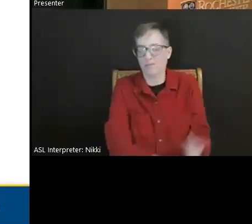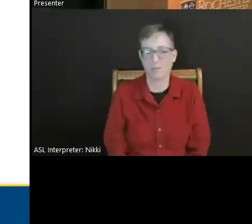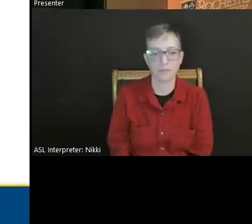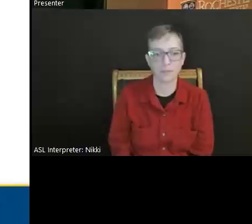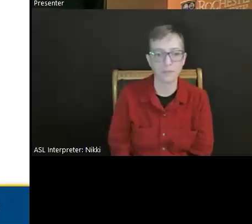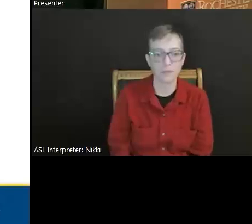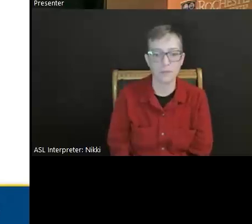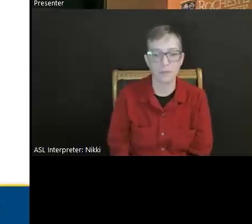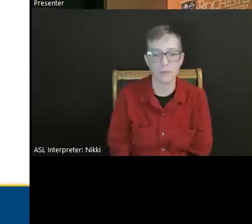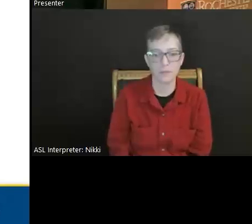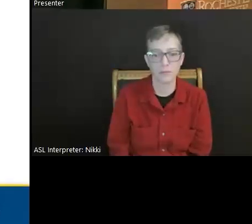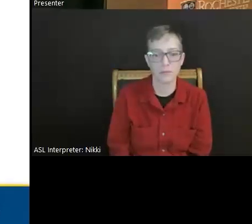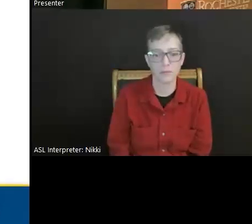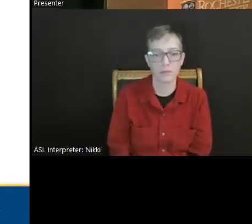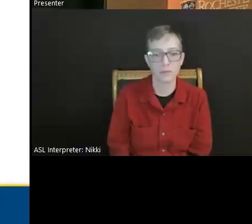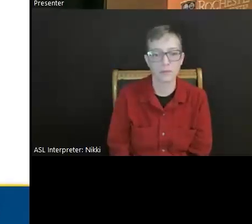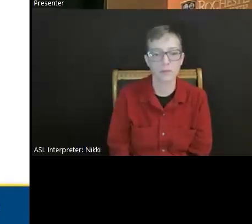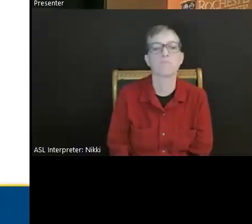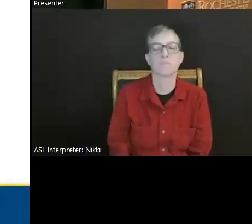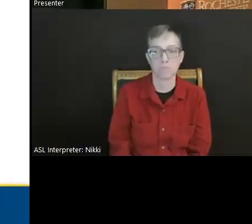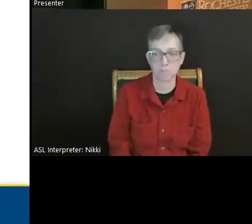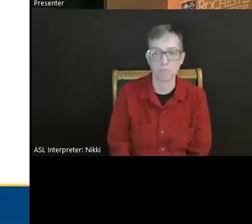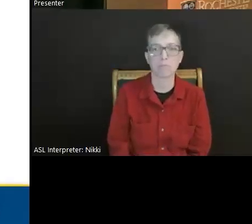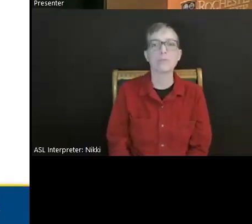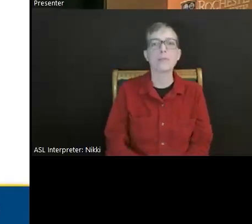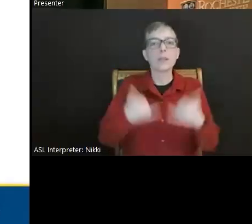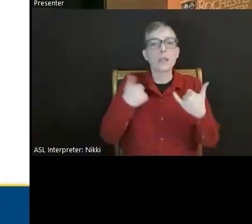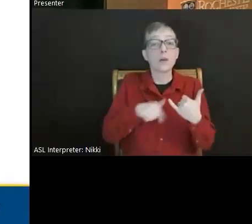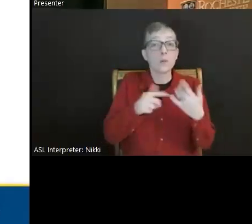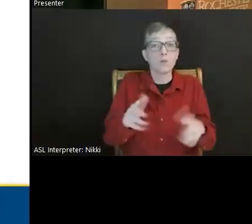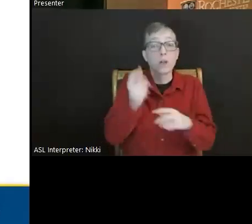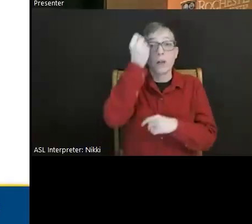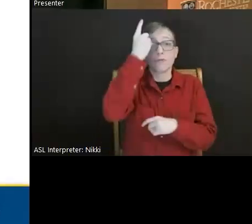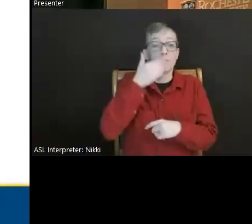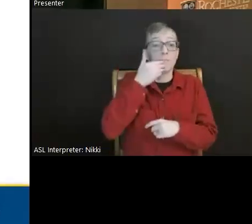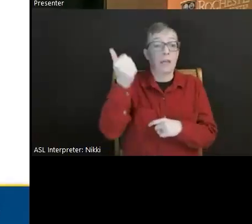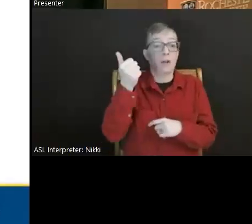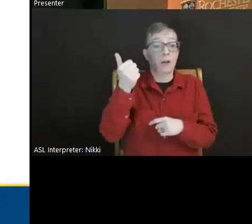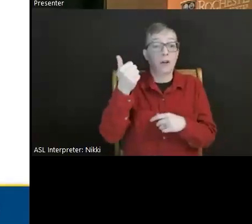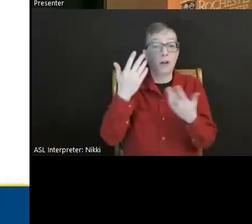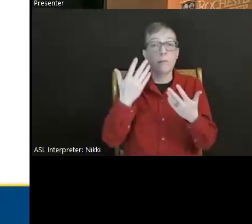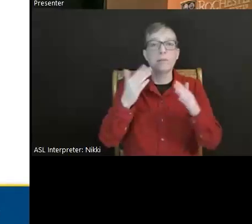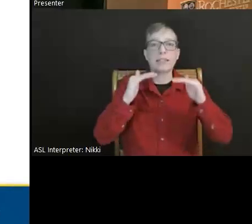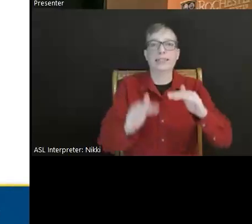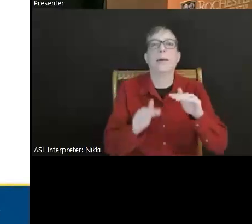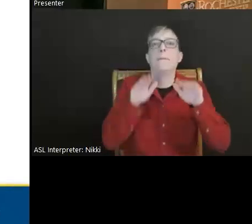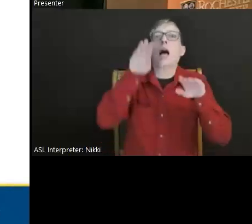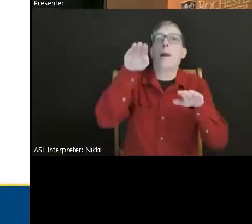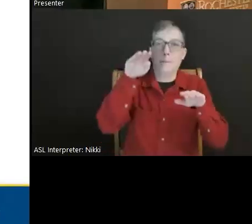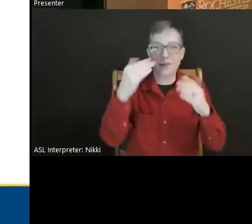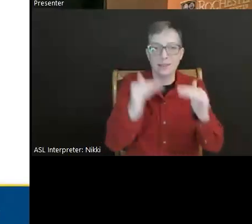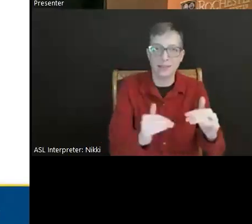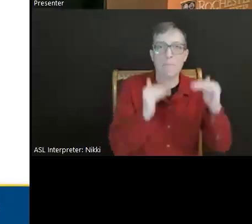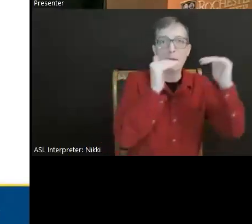So now we have a better understanding of the need for a step up in care for certain patients in clinic that aren't able to